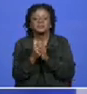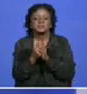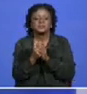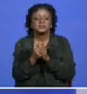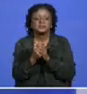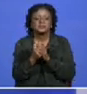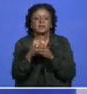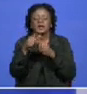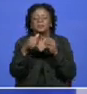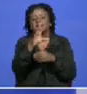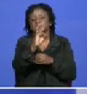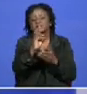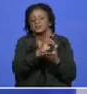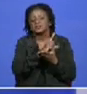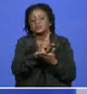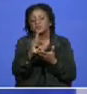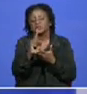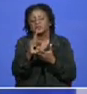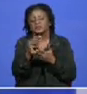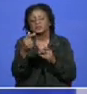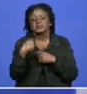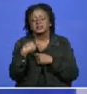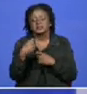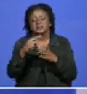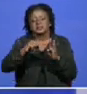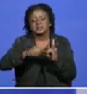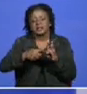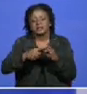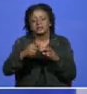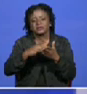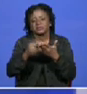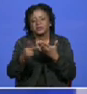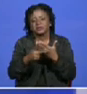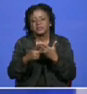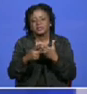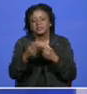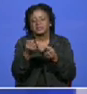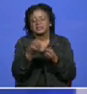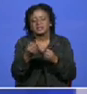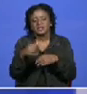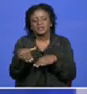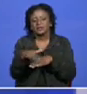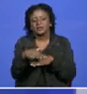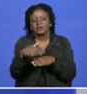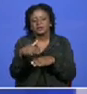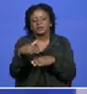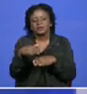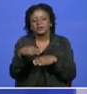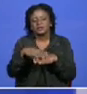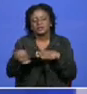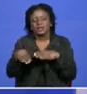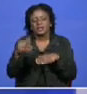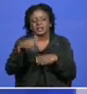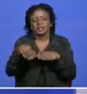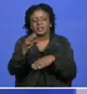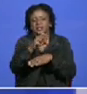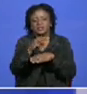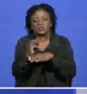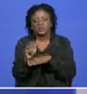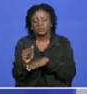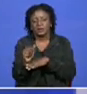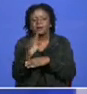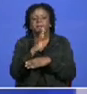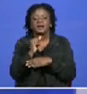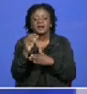Well, it's been about 6 weeks since the launch of the Project Sand Dollar in Exuma by the Central Bank of the Bahamas. Sand Dollar is the first of its